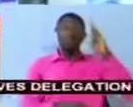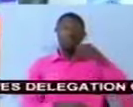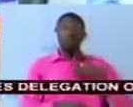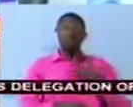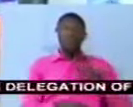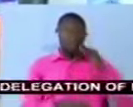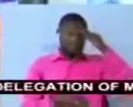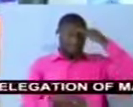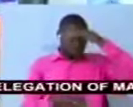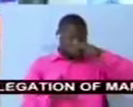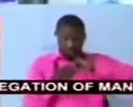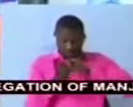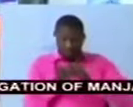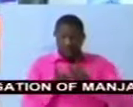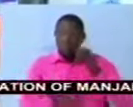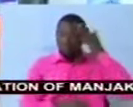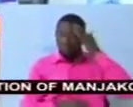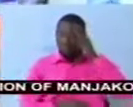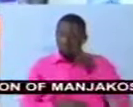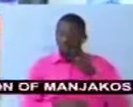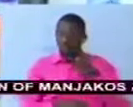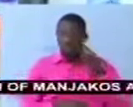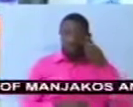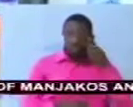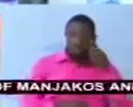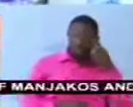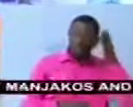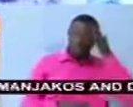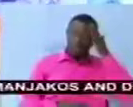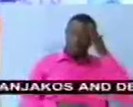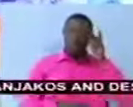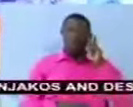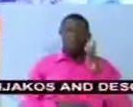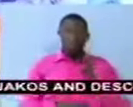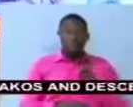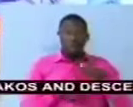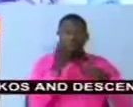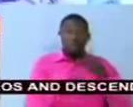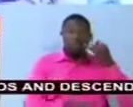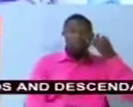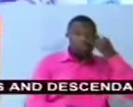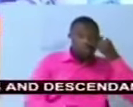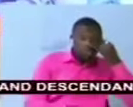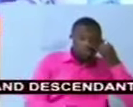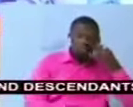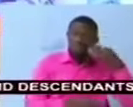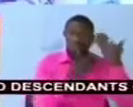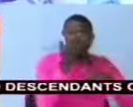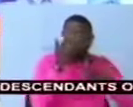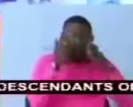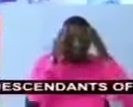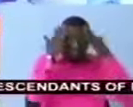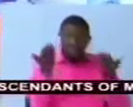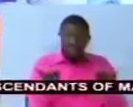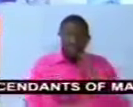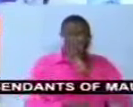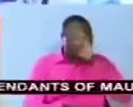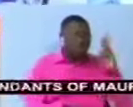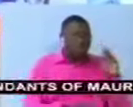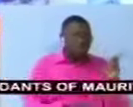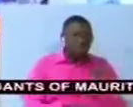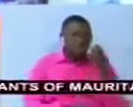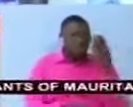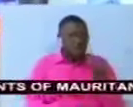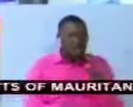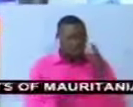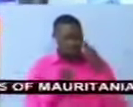for wheat. Betay munuma la lan la ci adina. But for drug, I didn't know it. Wa suñ ko waxe ñu bari dinañ ko gom